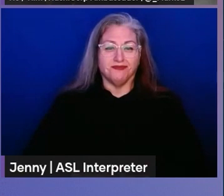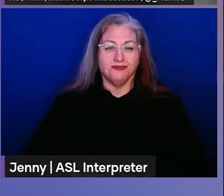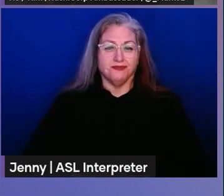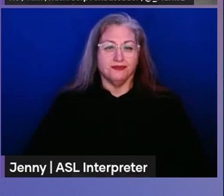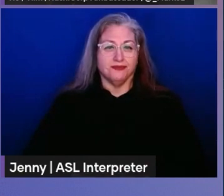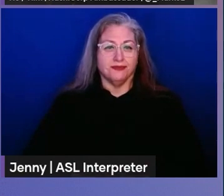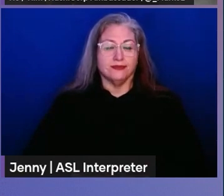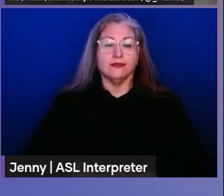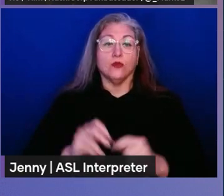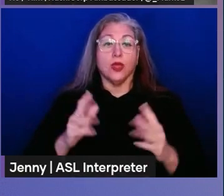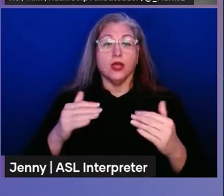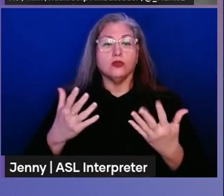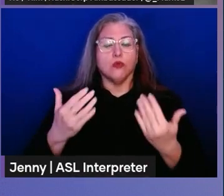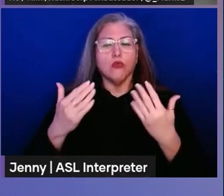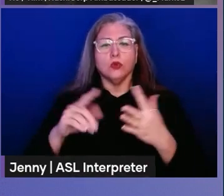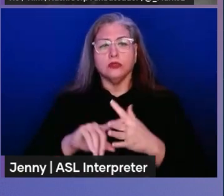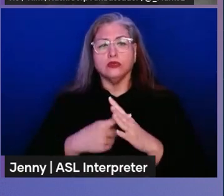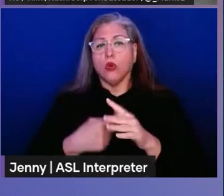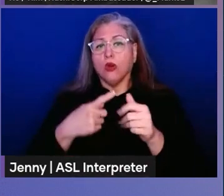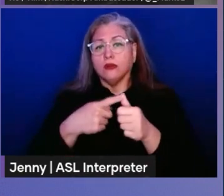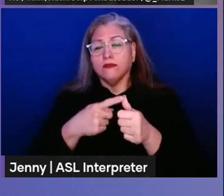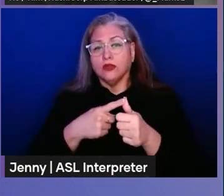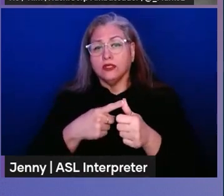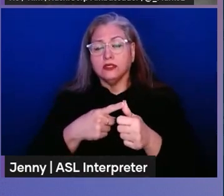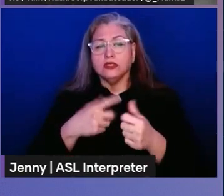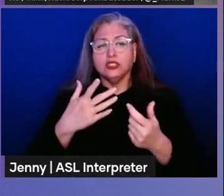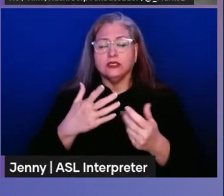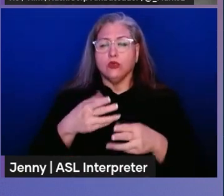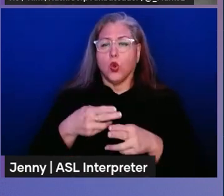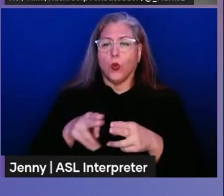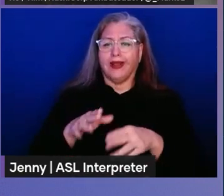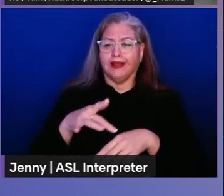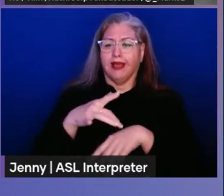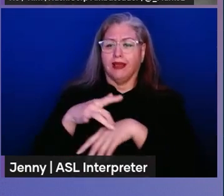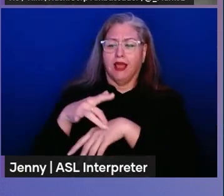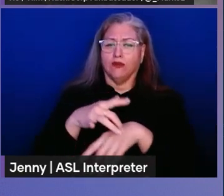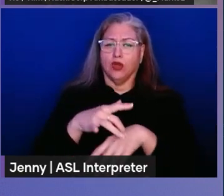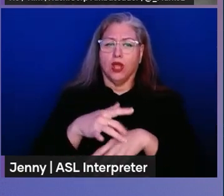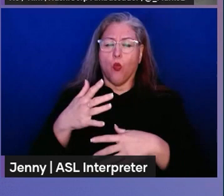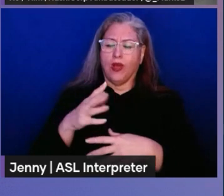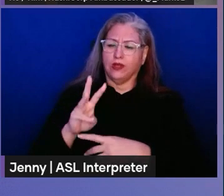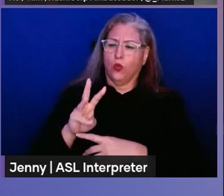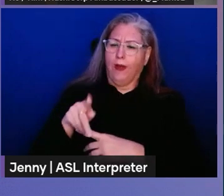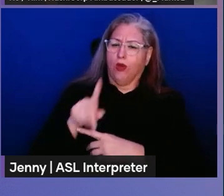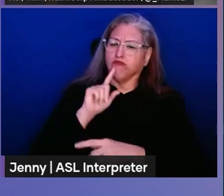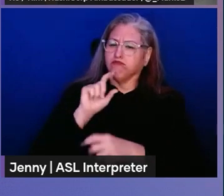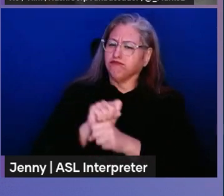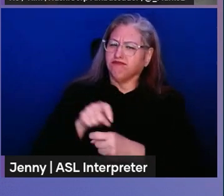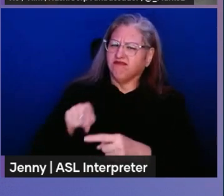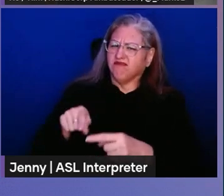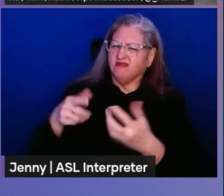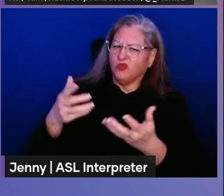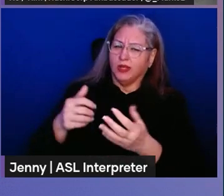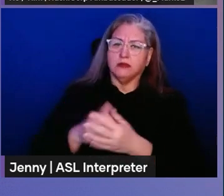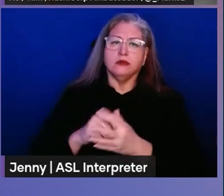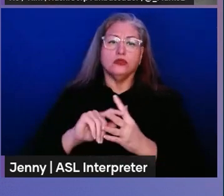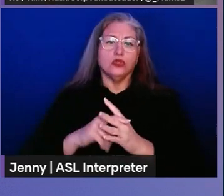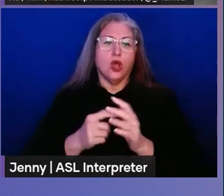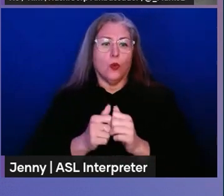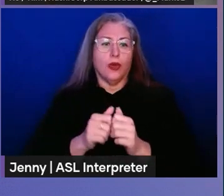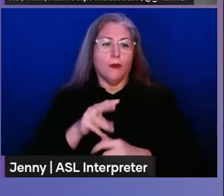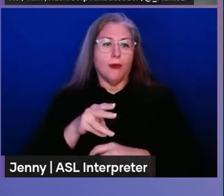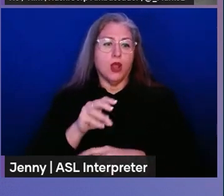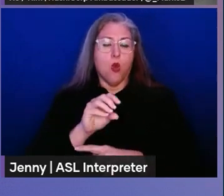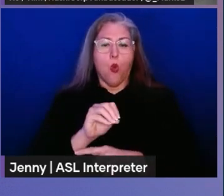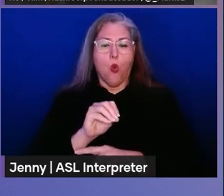Cool. Let's start first with just quickly covering what Waypoint actually is. And we're going to start with the Waypoint open